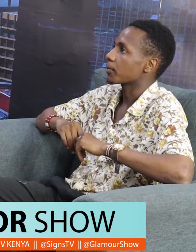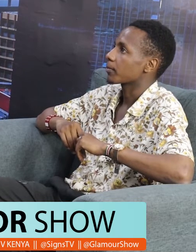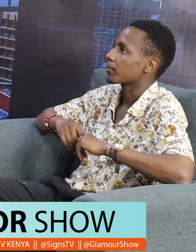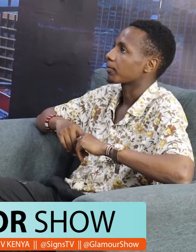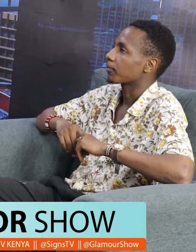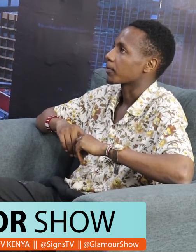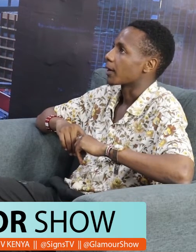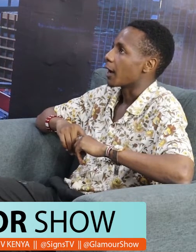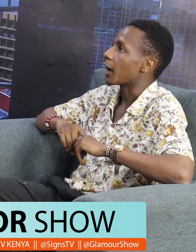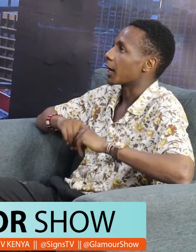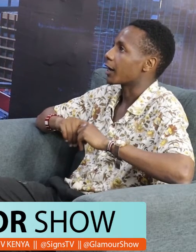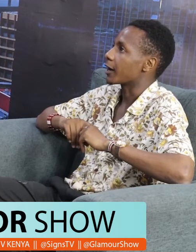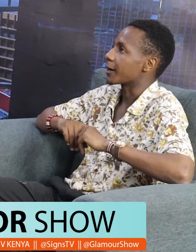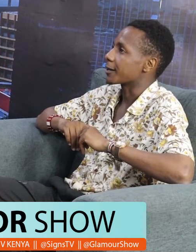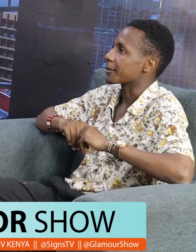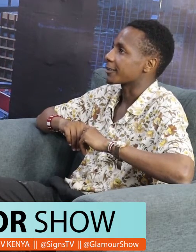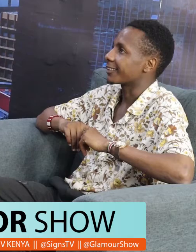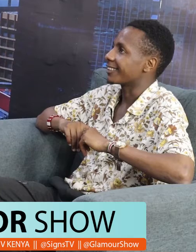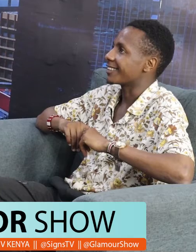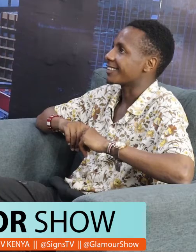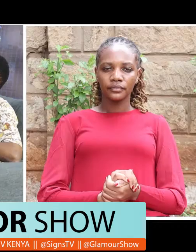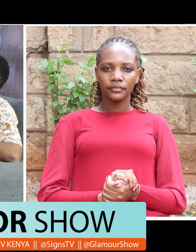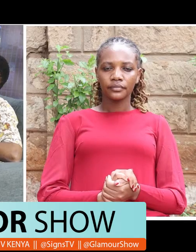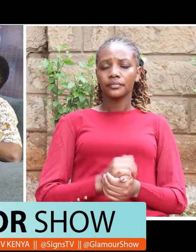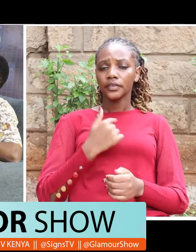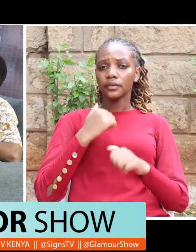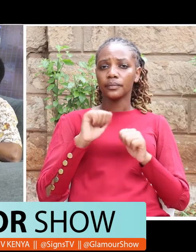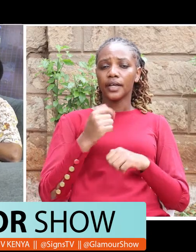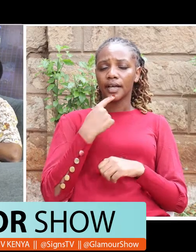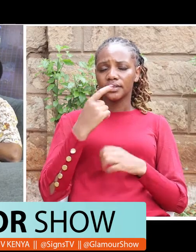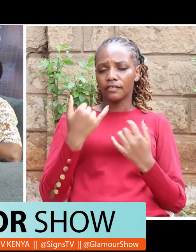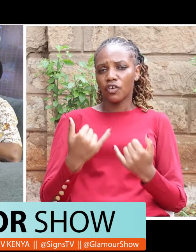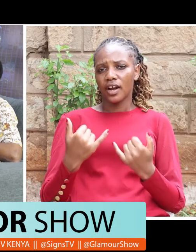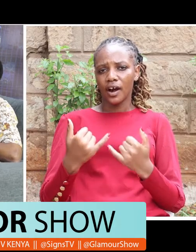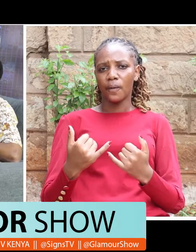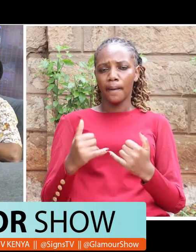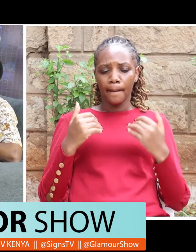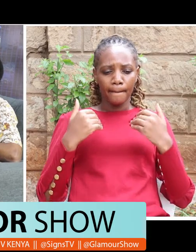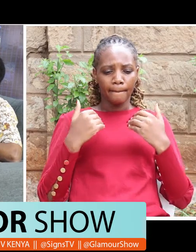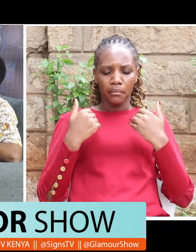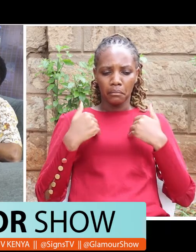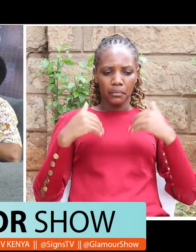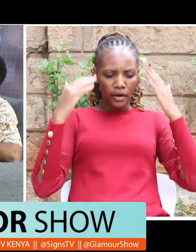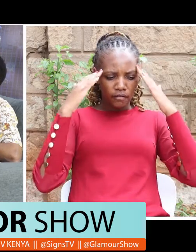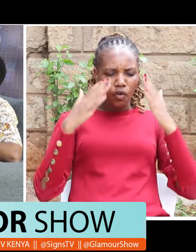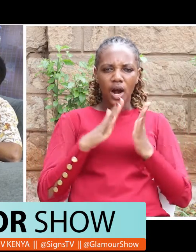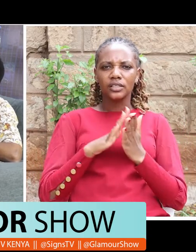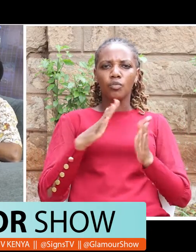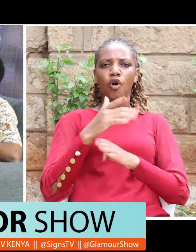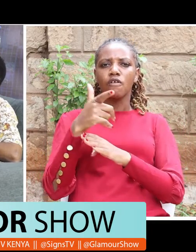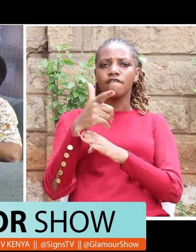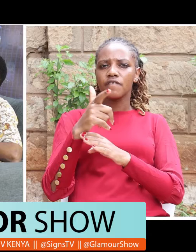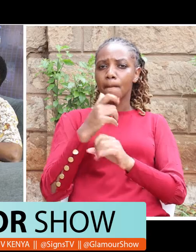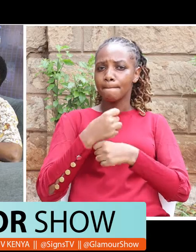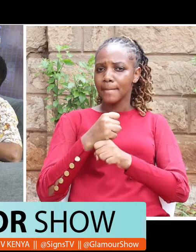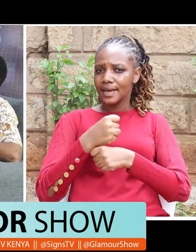Uh, And for that matter, do you have clients? yes, I'll say for right now, I'm specializing in